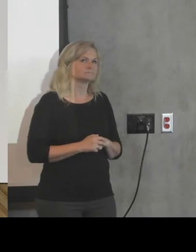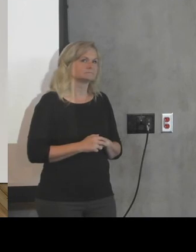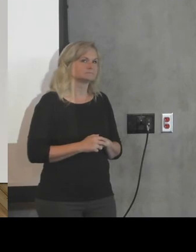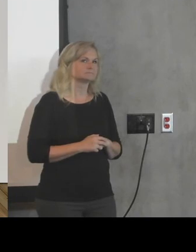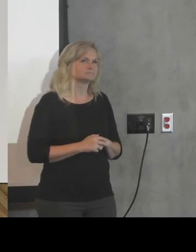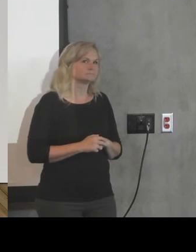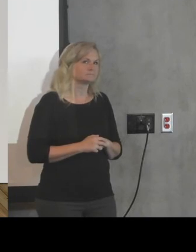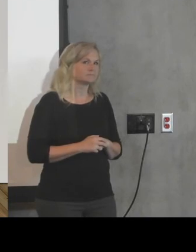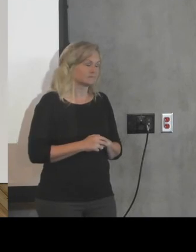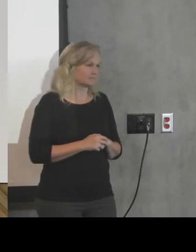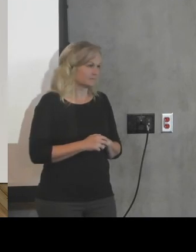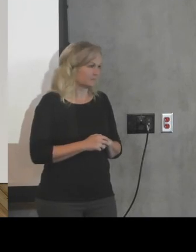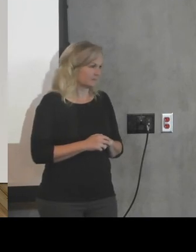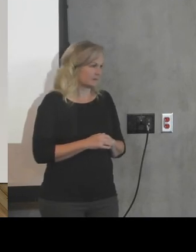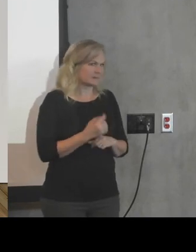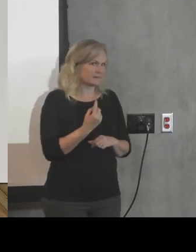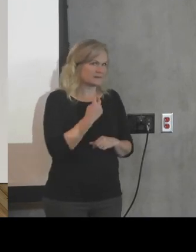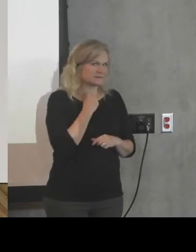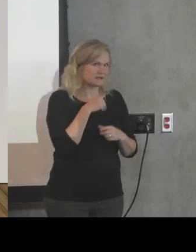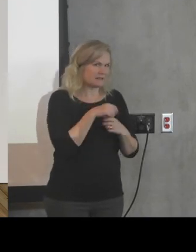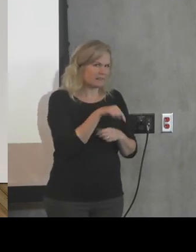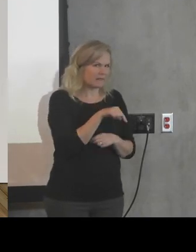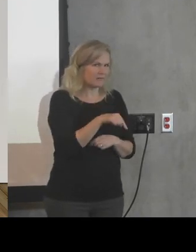sure it's stuck in there.